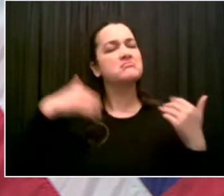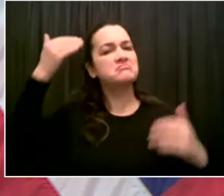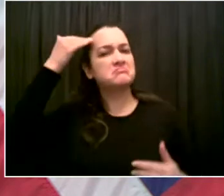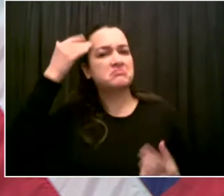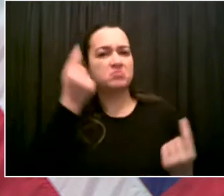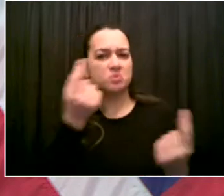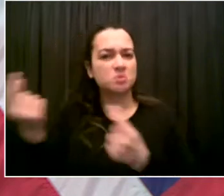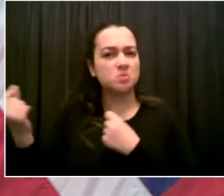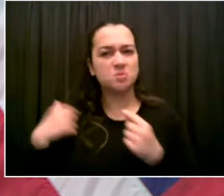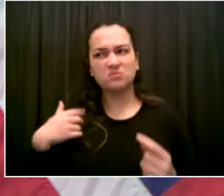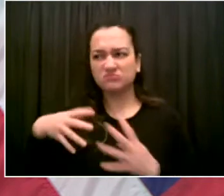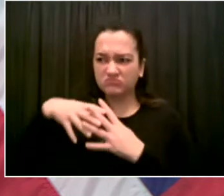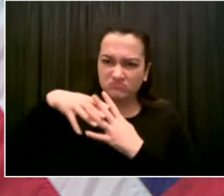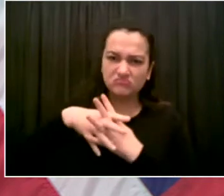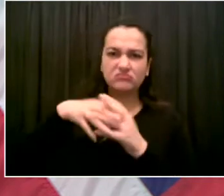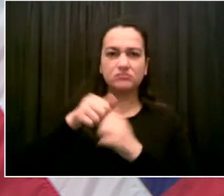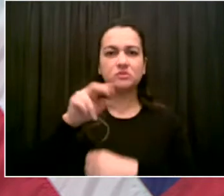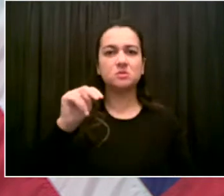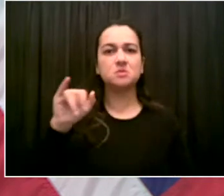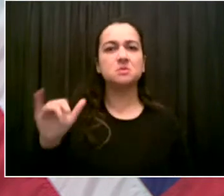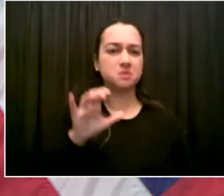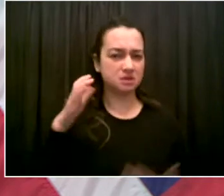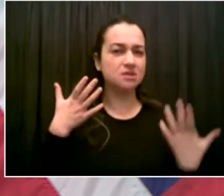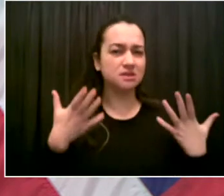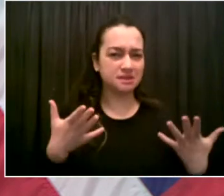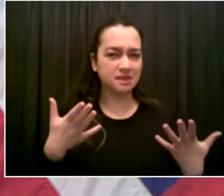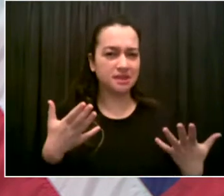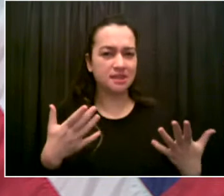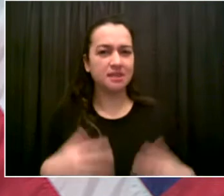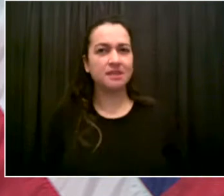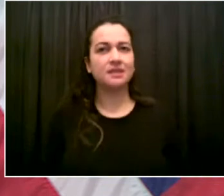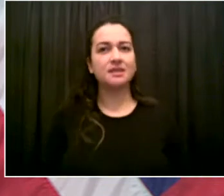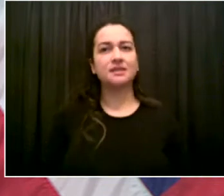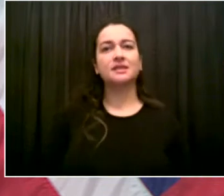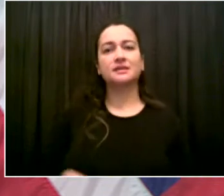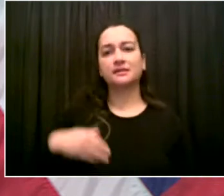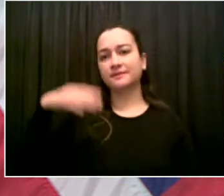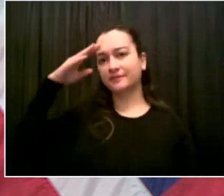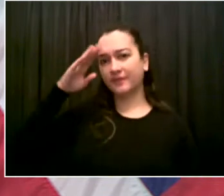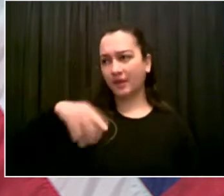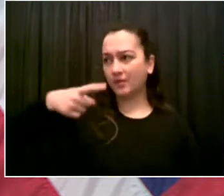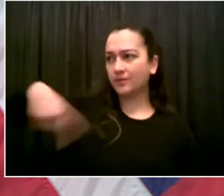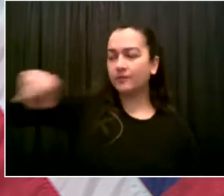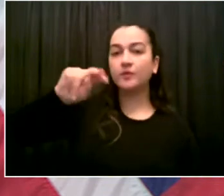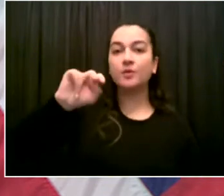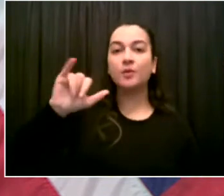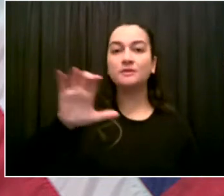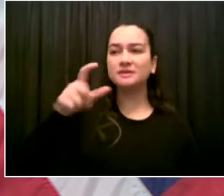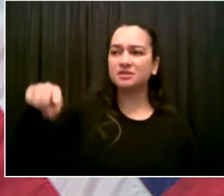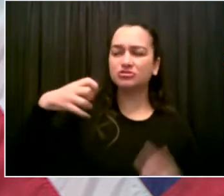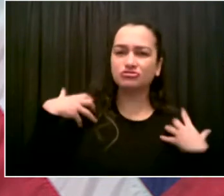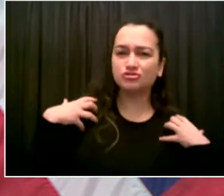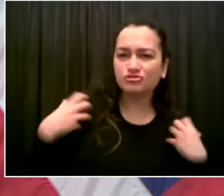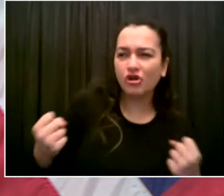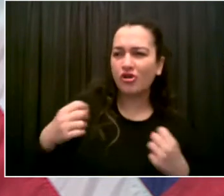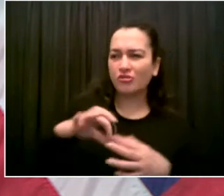New Yorkers always gives me hope, and this is no different. Last year, I came back to New York City to help this great city